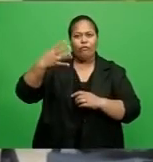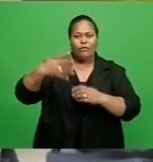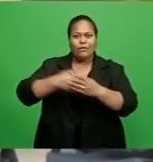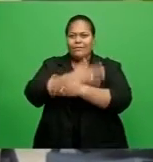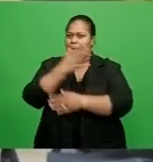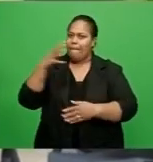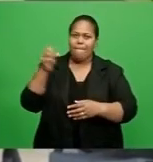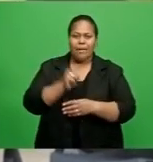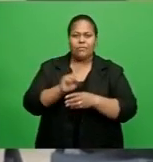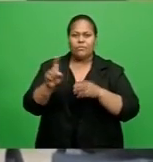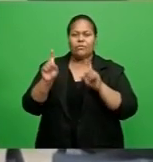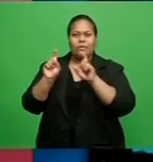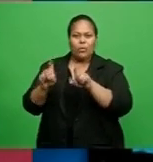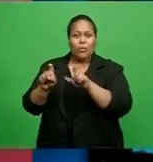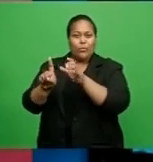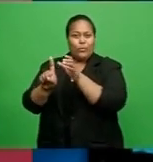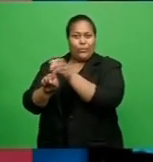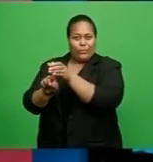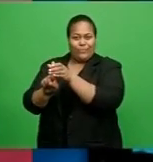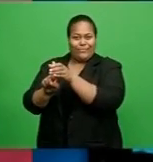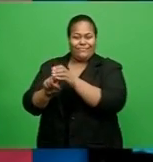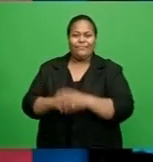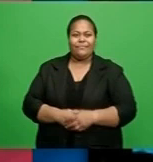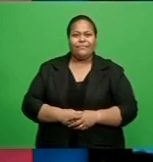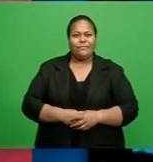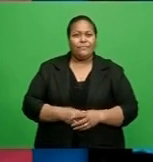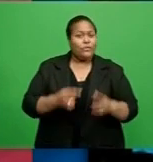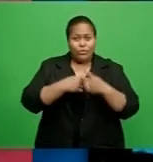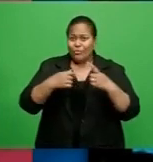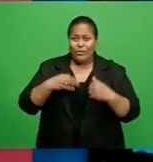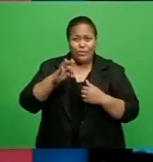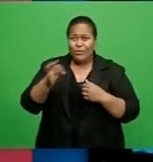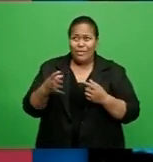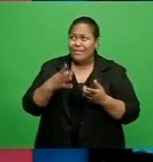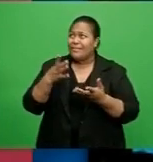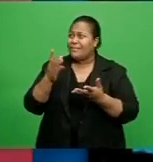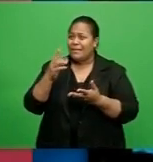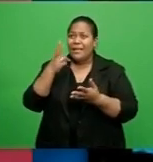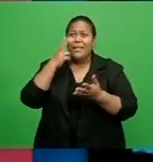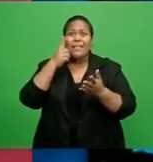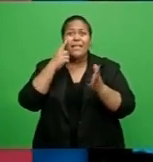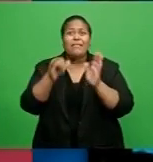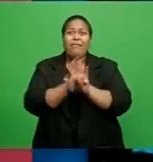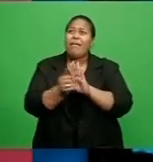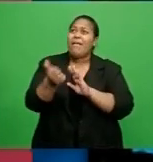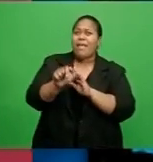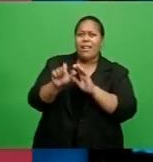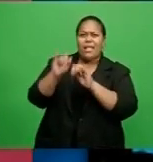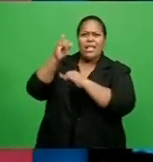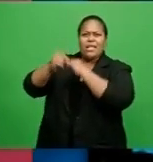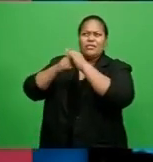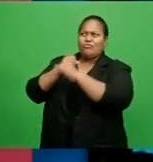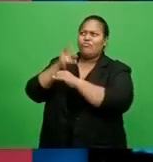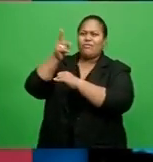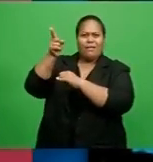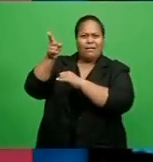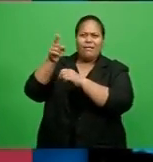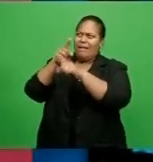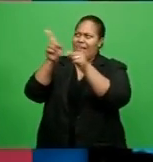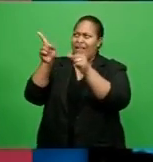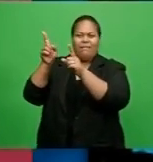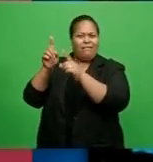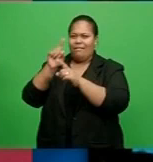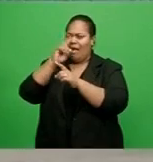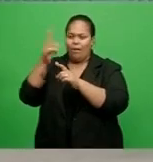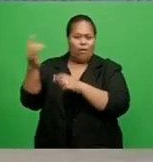Because we have not recognized any institution, nobody is eligible for quarantine in Australia or New Zealand. They have